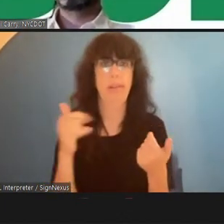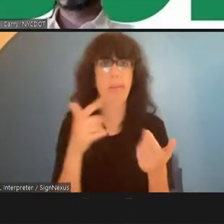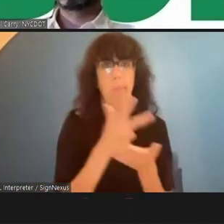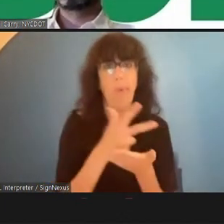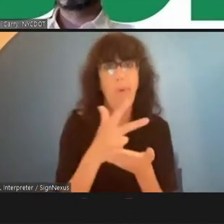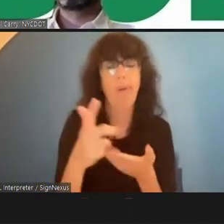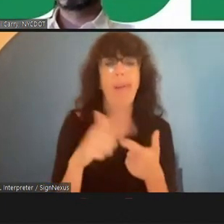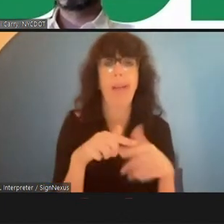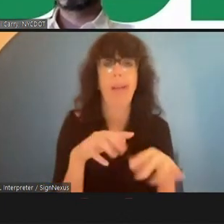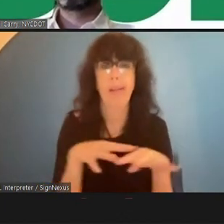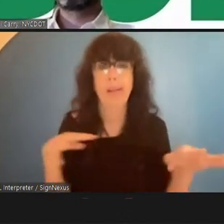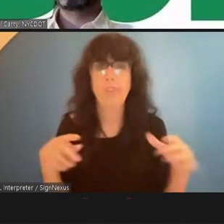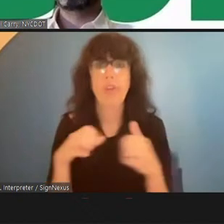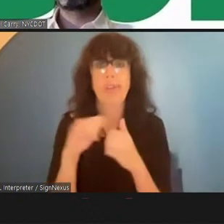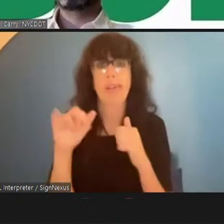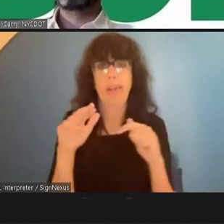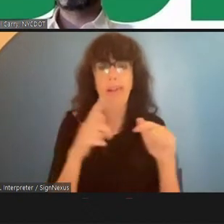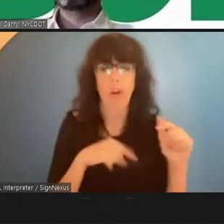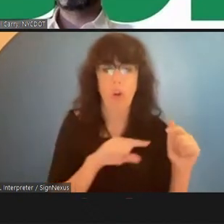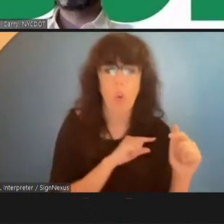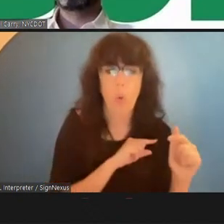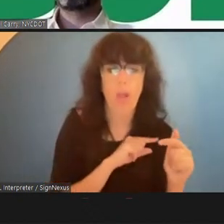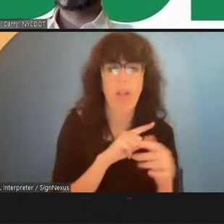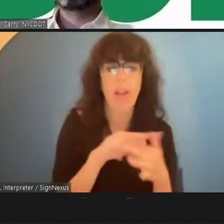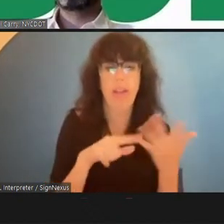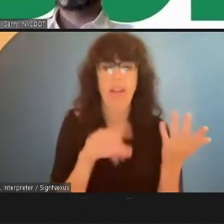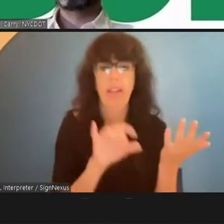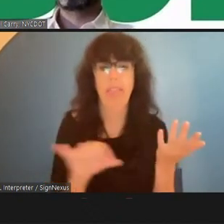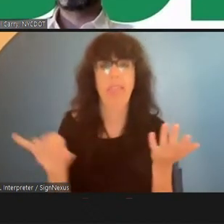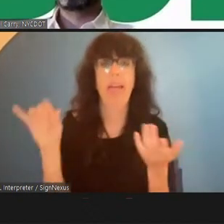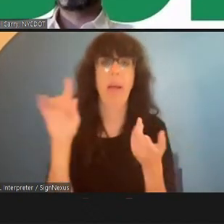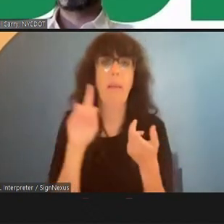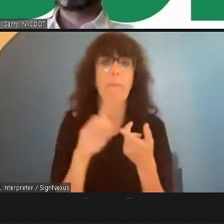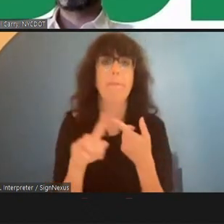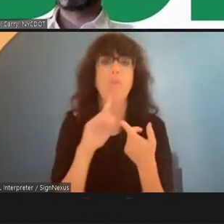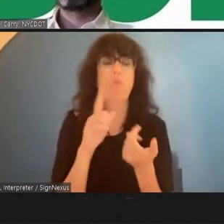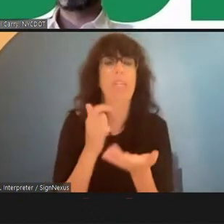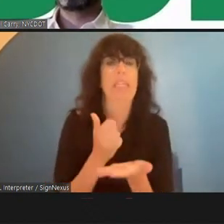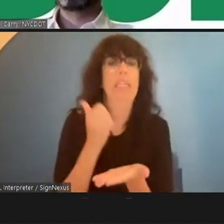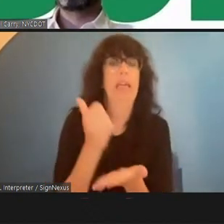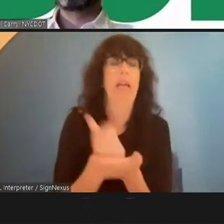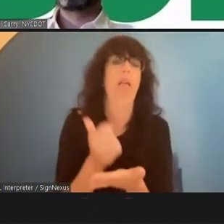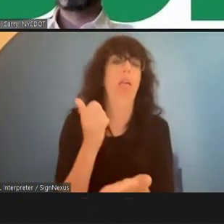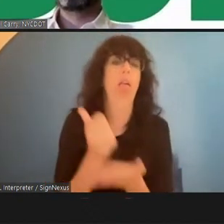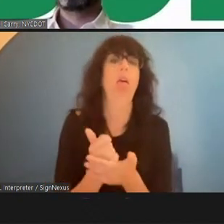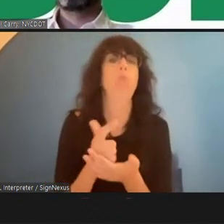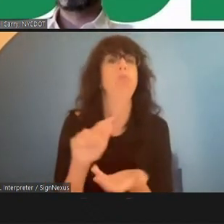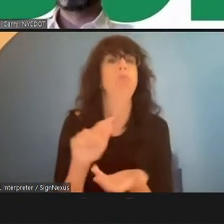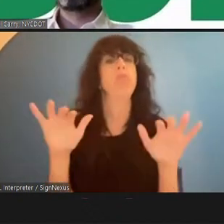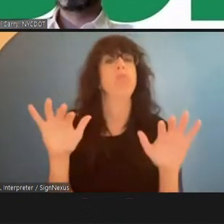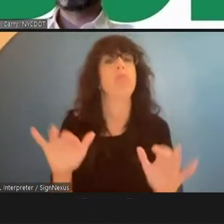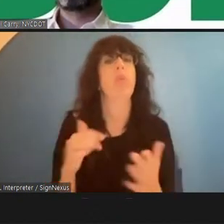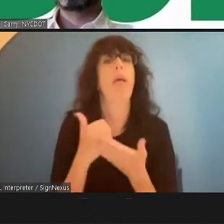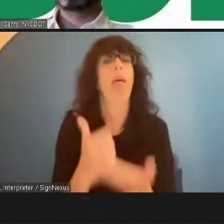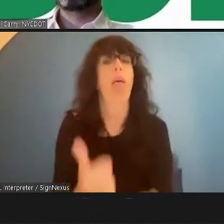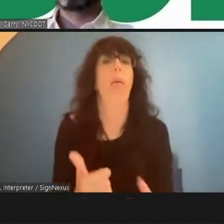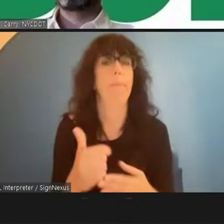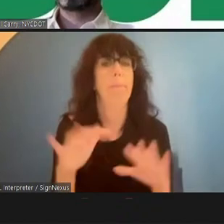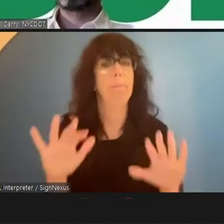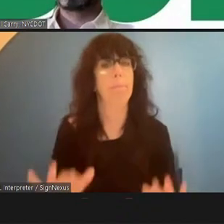congestion air quality stress and infrastructure and others but rather help alleviate them most if not all